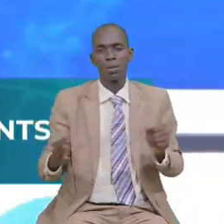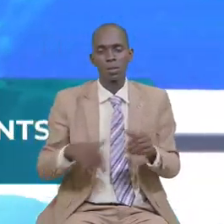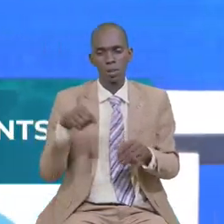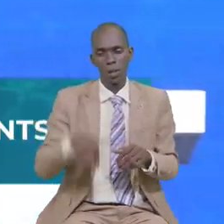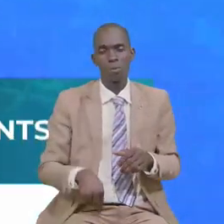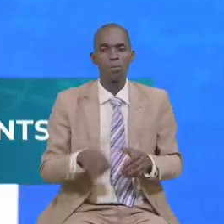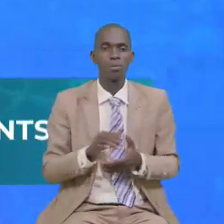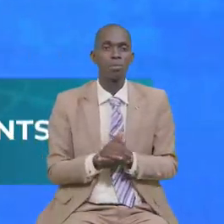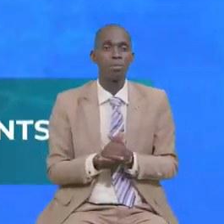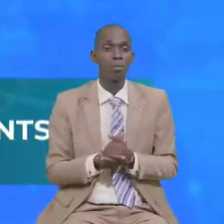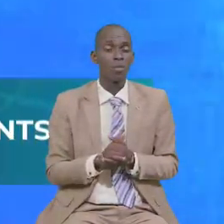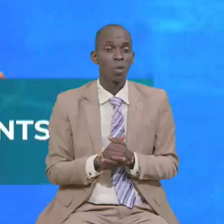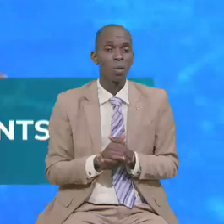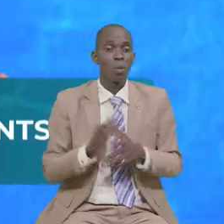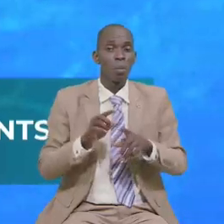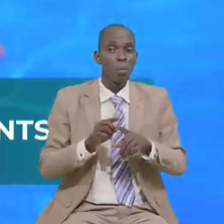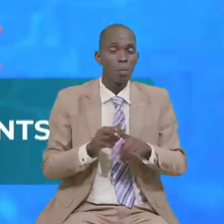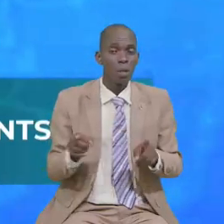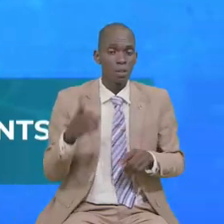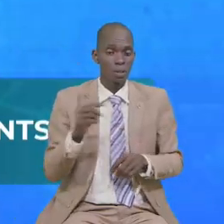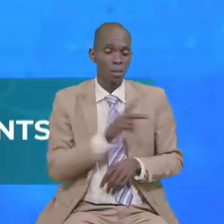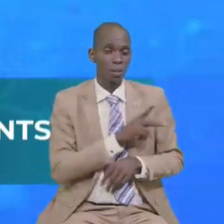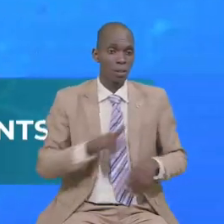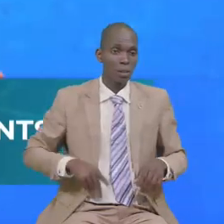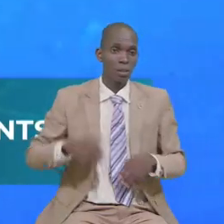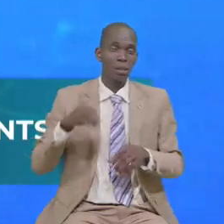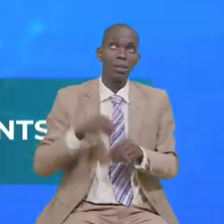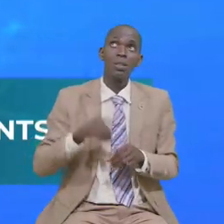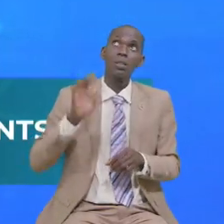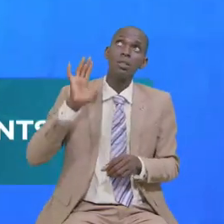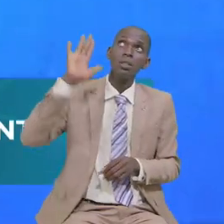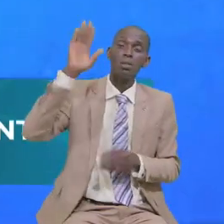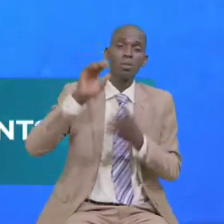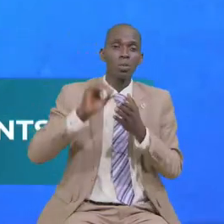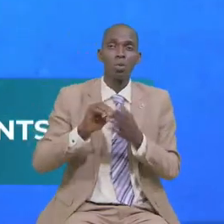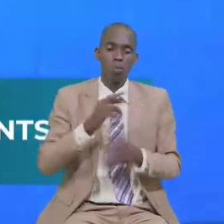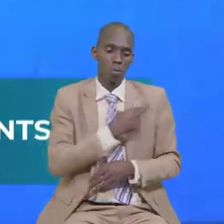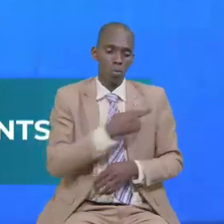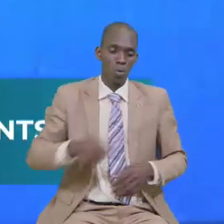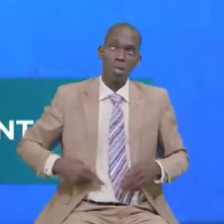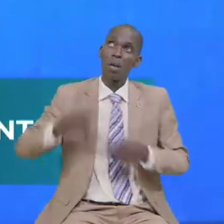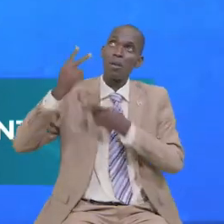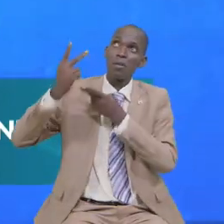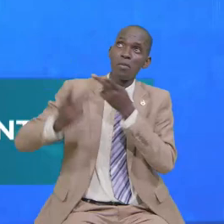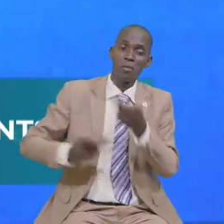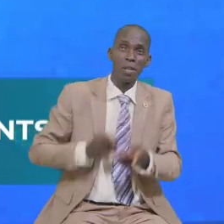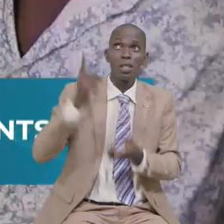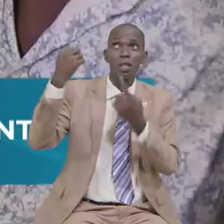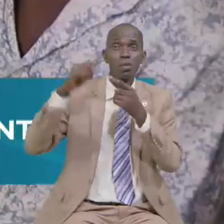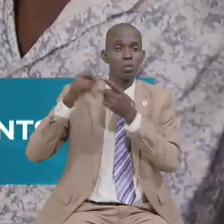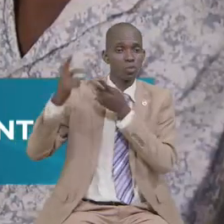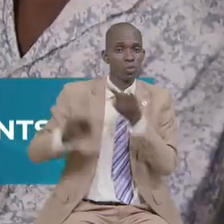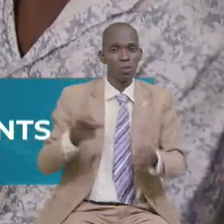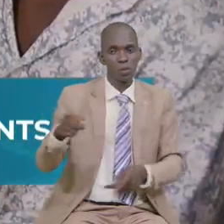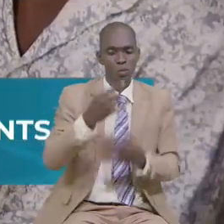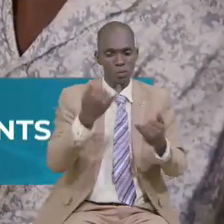But the king in his royal visit, that he comes to visit you tonight,